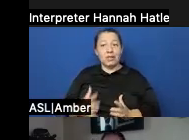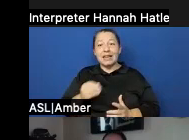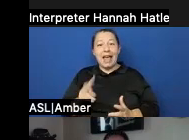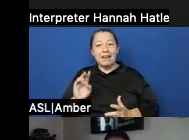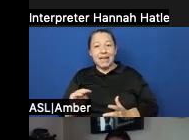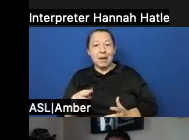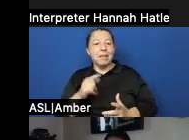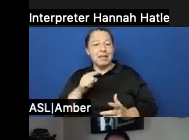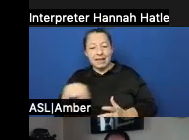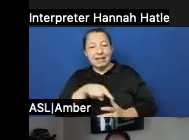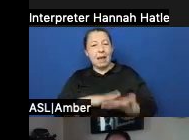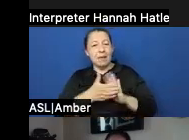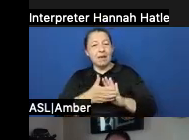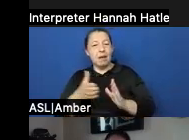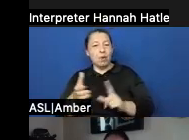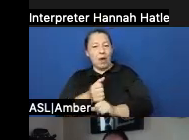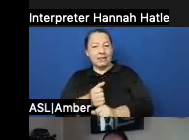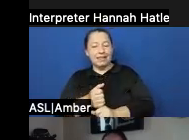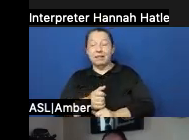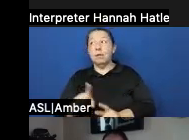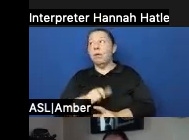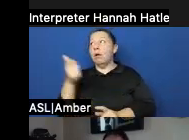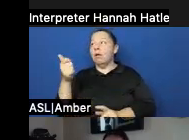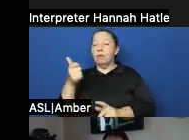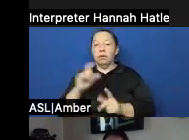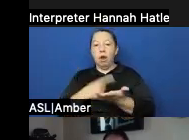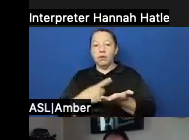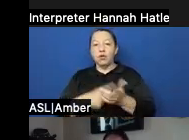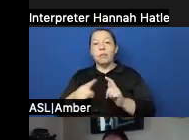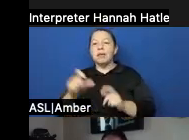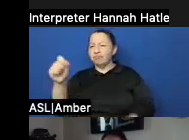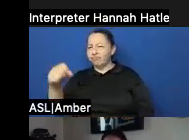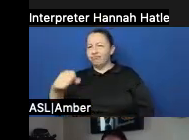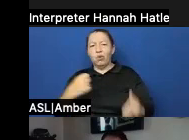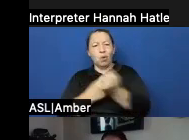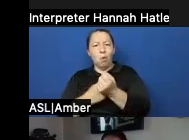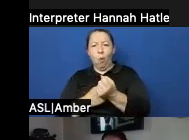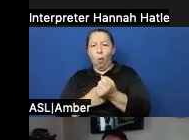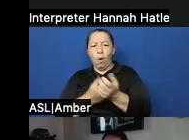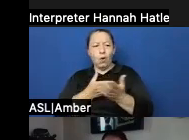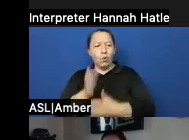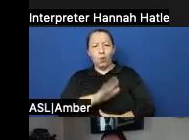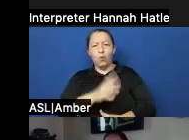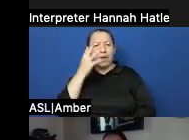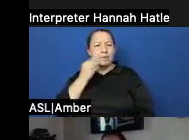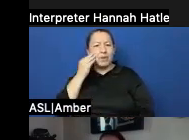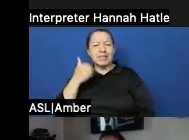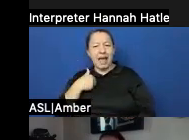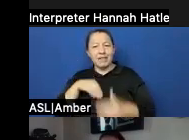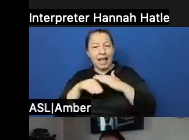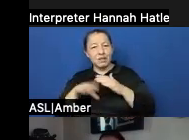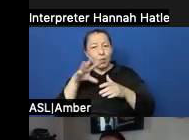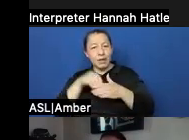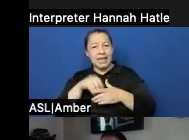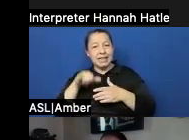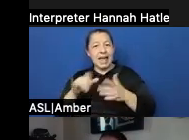whole nother conversation. But yeah, supporting them along the journey, having access in that network, that foundation I